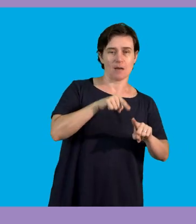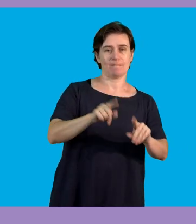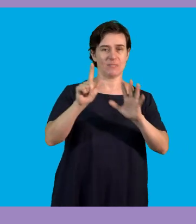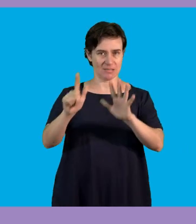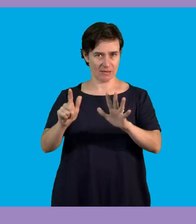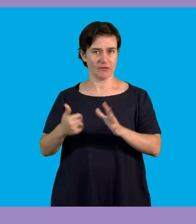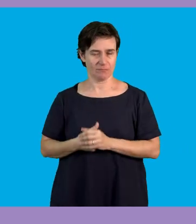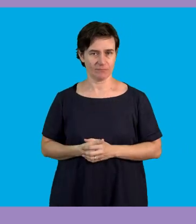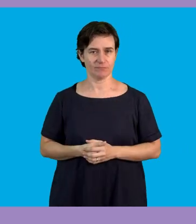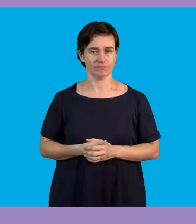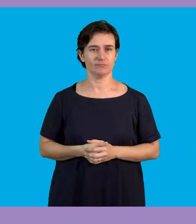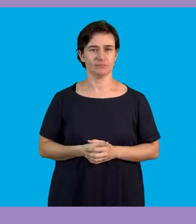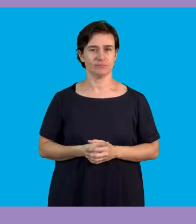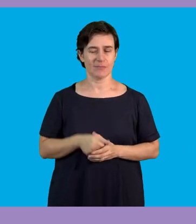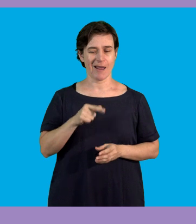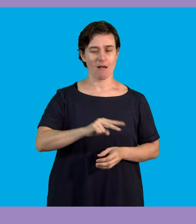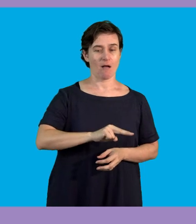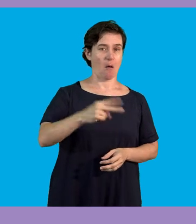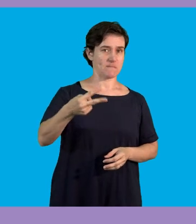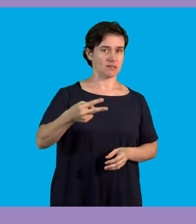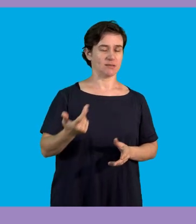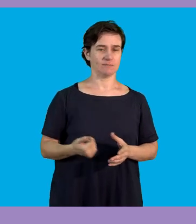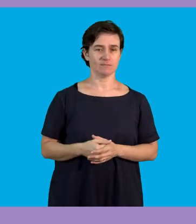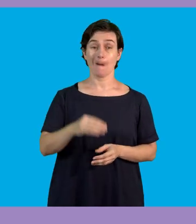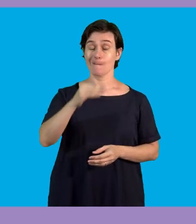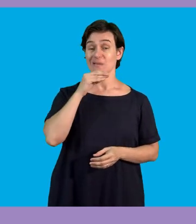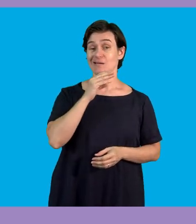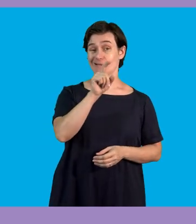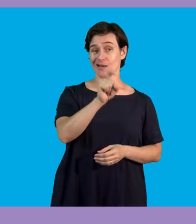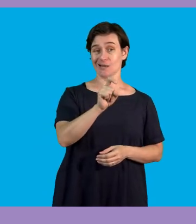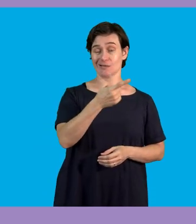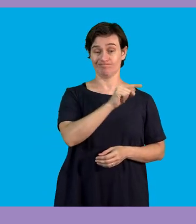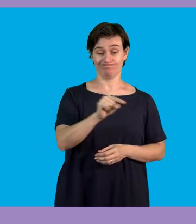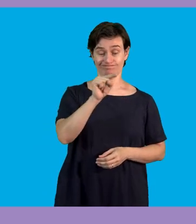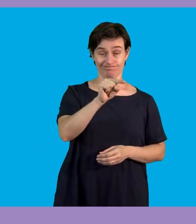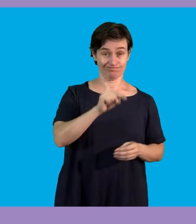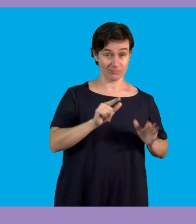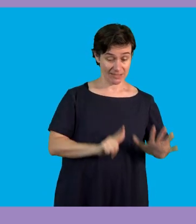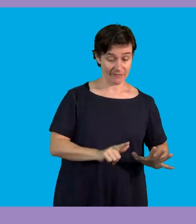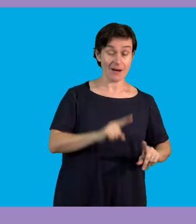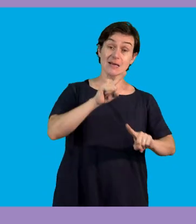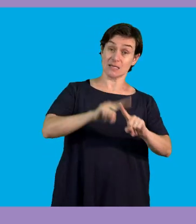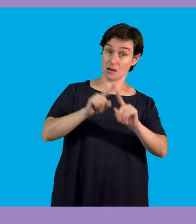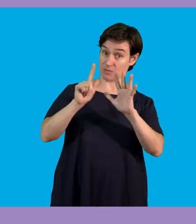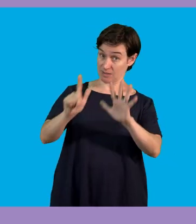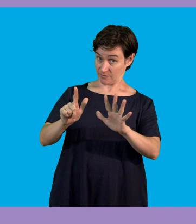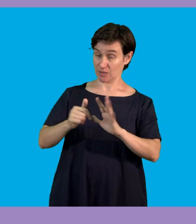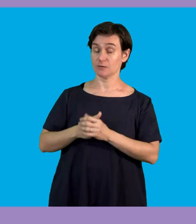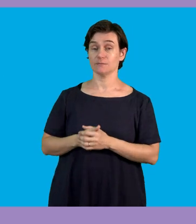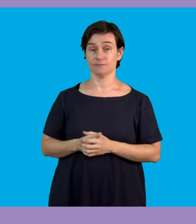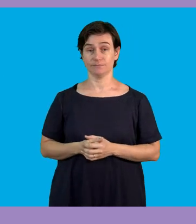inverse of a 7th, which is 7. So it's going to be x divided by 7 multiplied